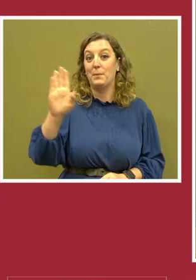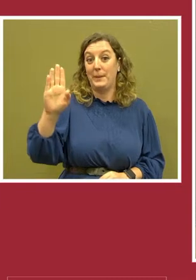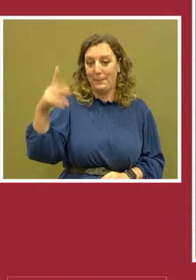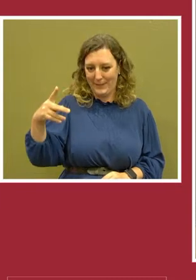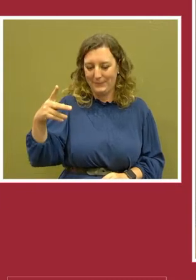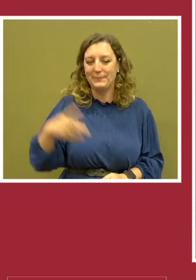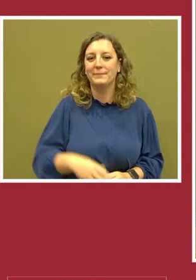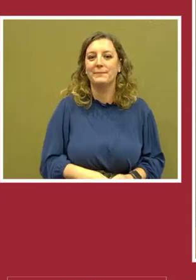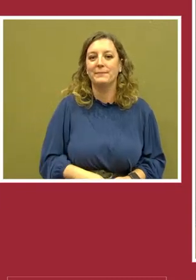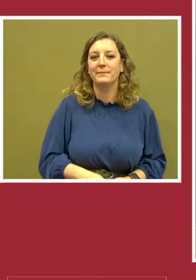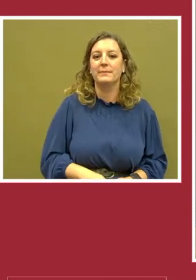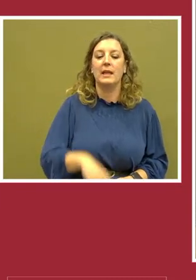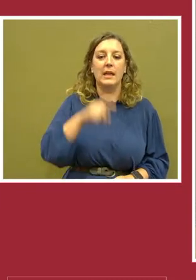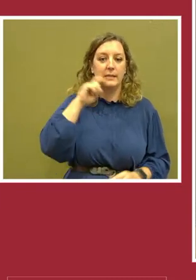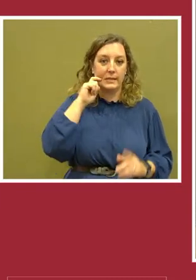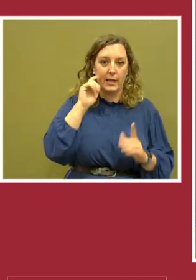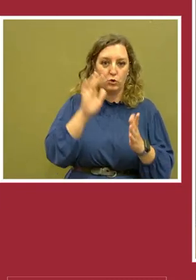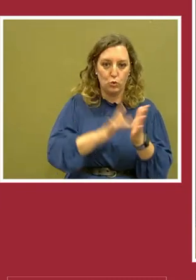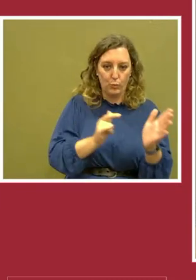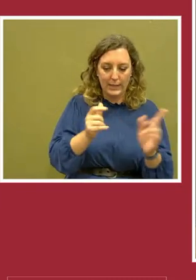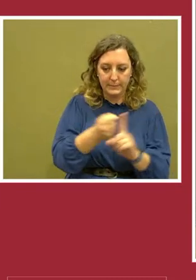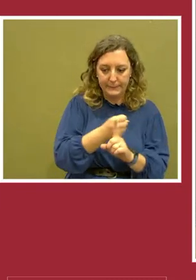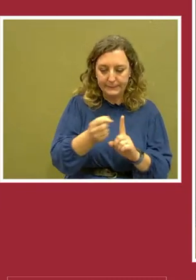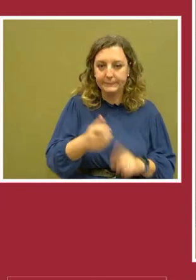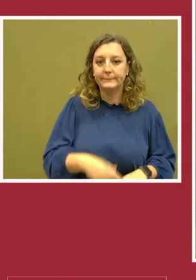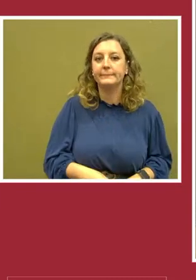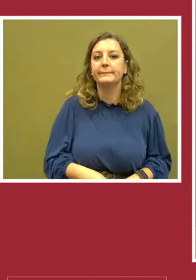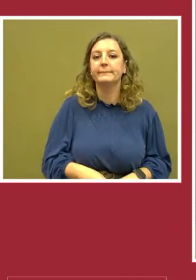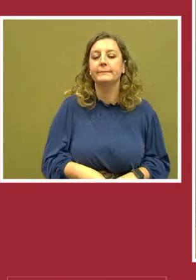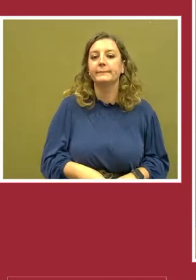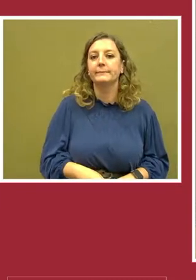GBN/JBA-BP, sexual harassment,